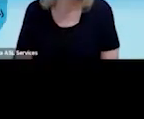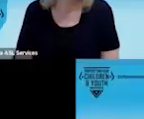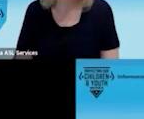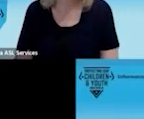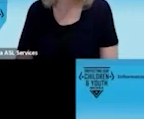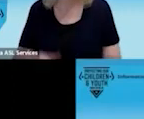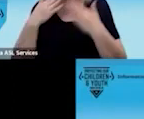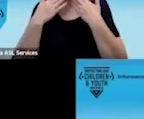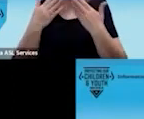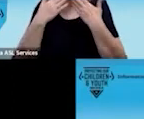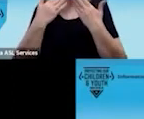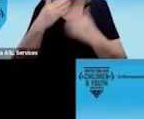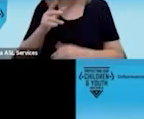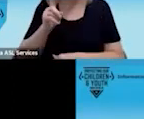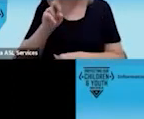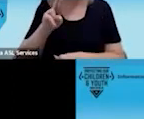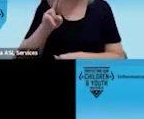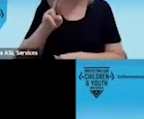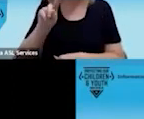Thank you very much.